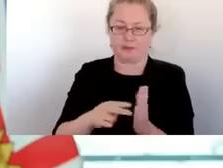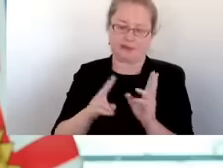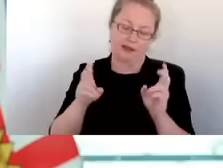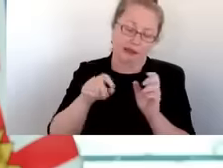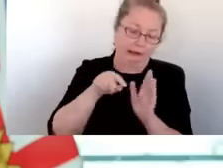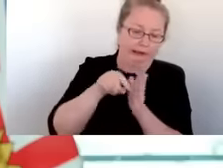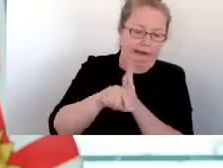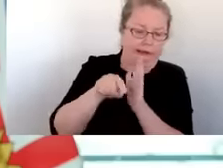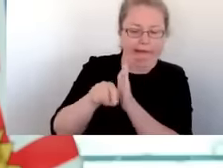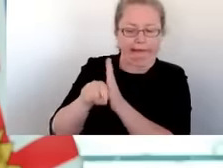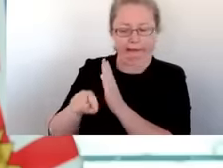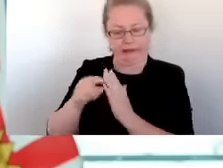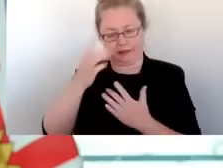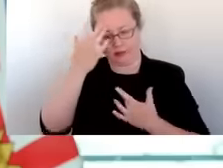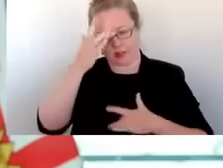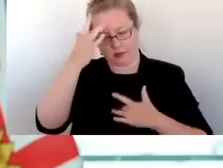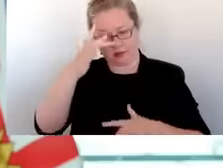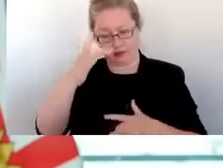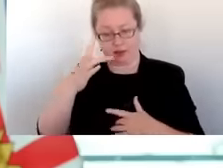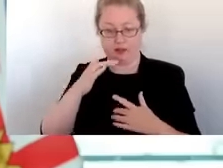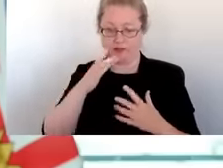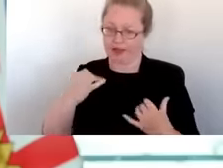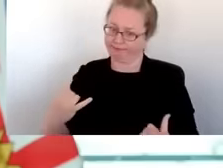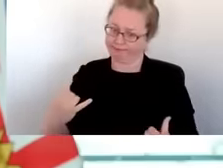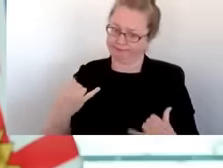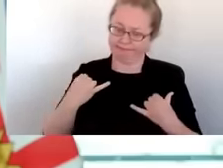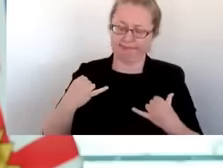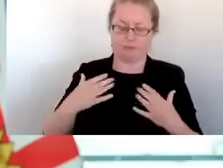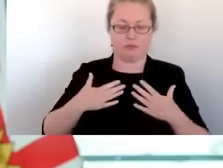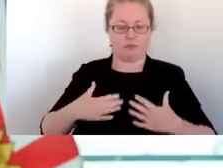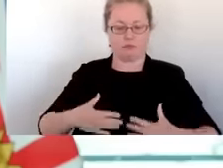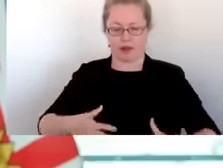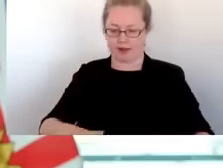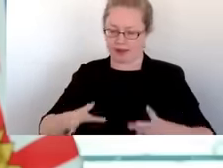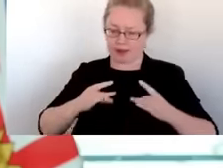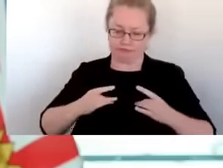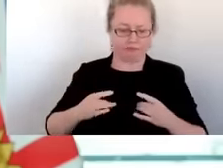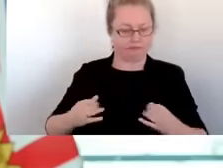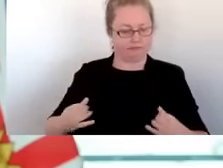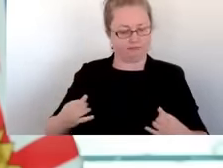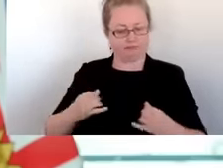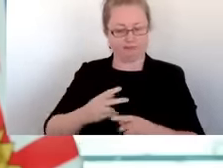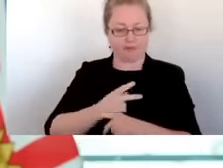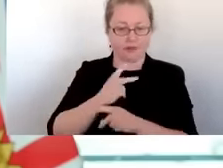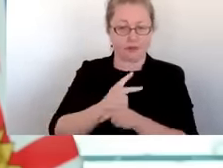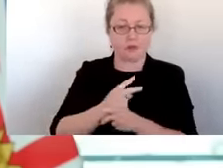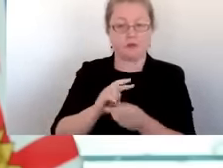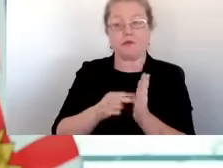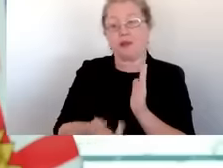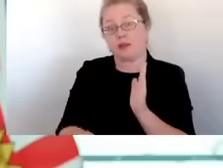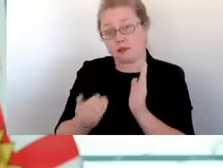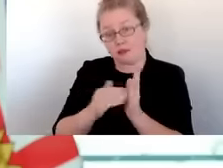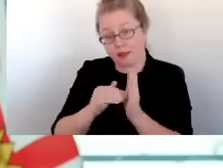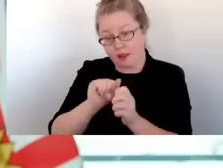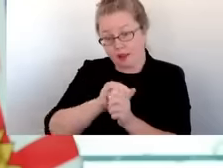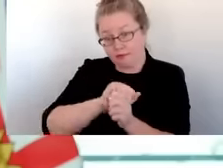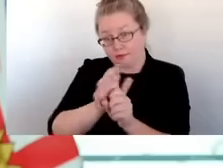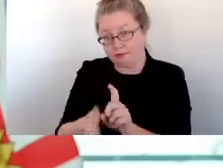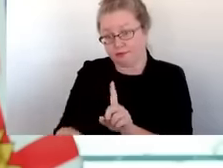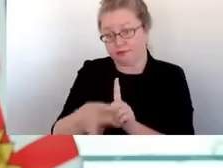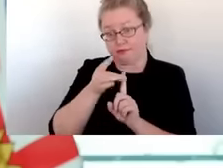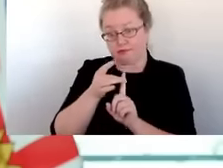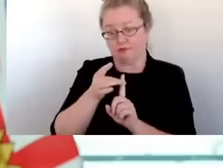killer cells that remain in our body, and when we get exposed to that same virus again, they can come